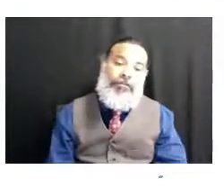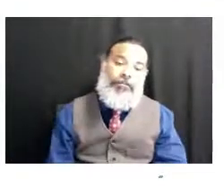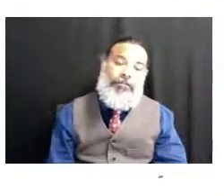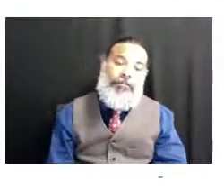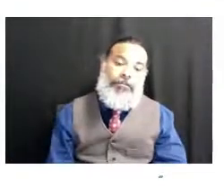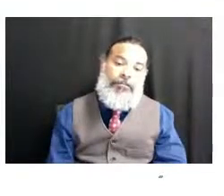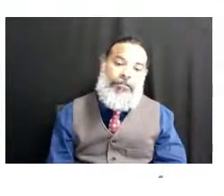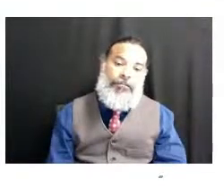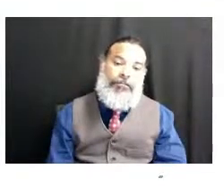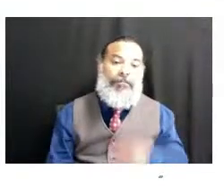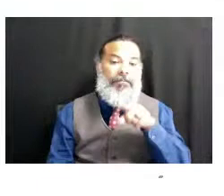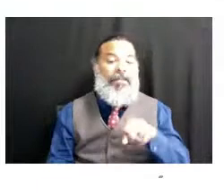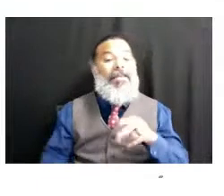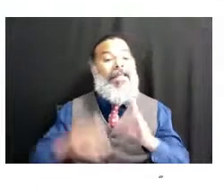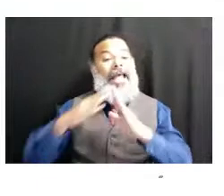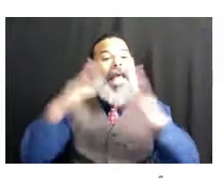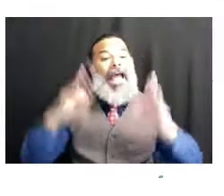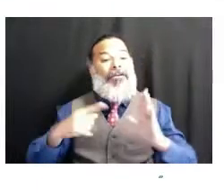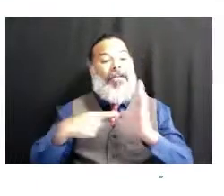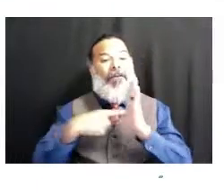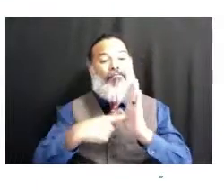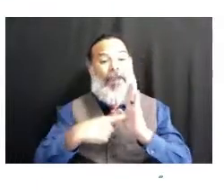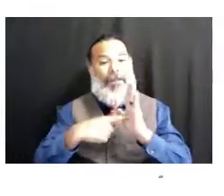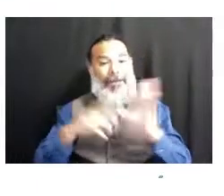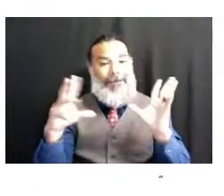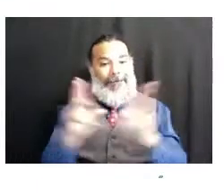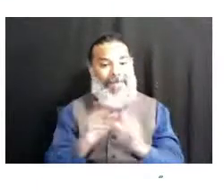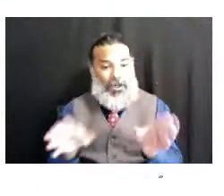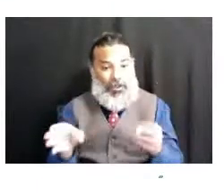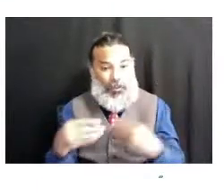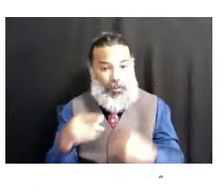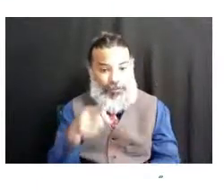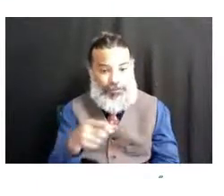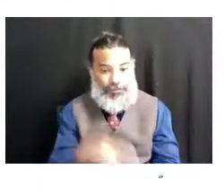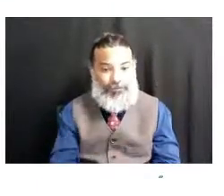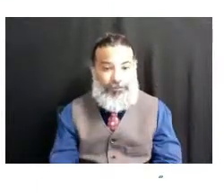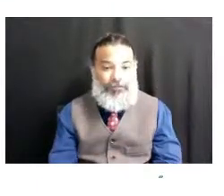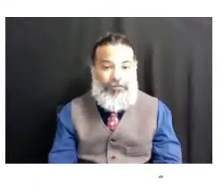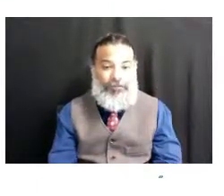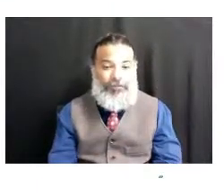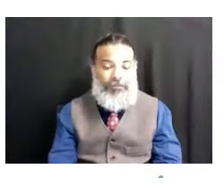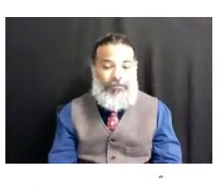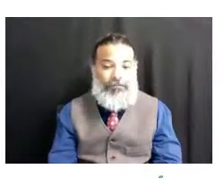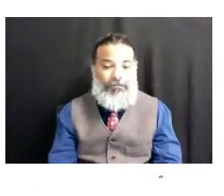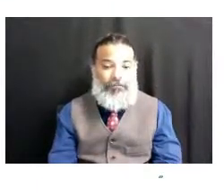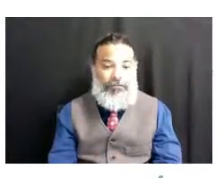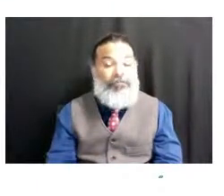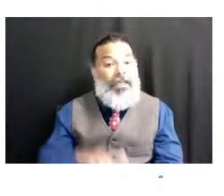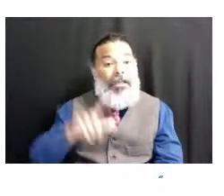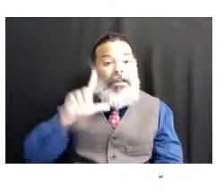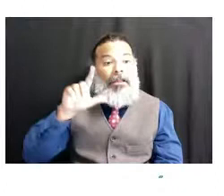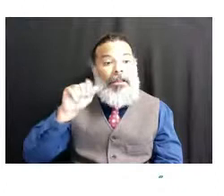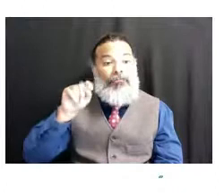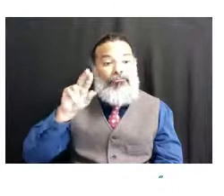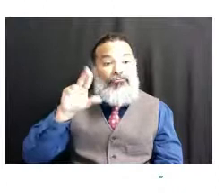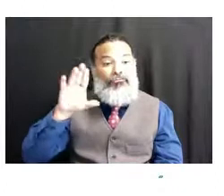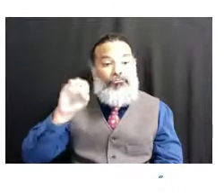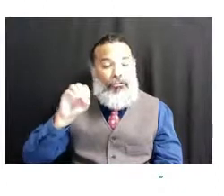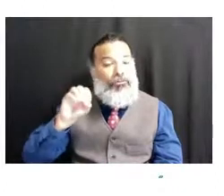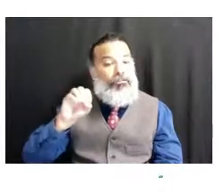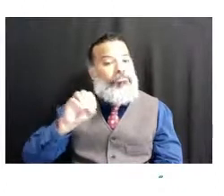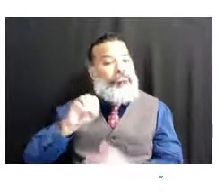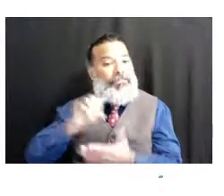the House of Representatives meeting room that Latrobe created in